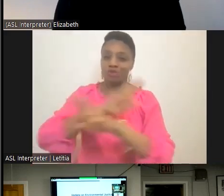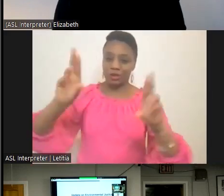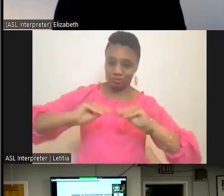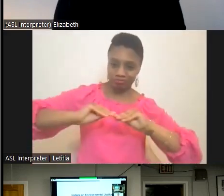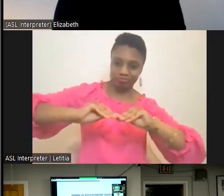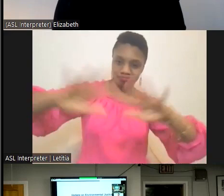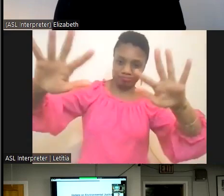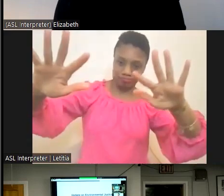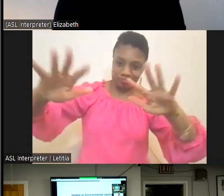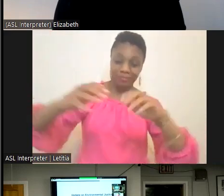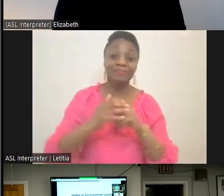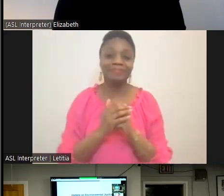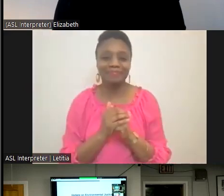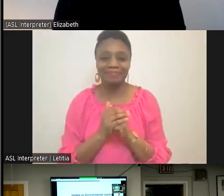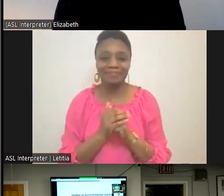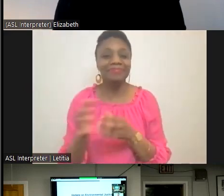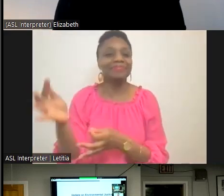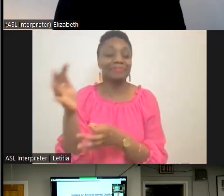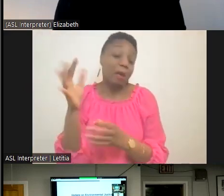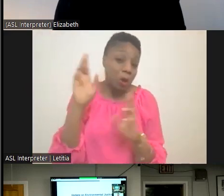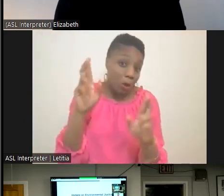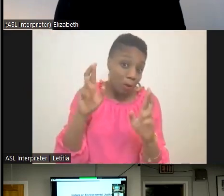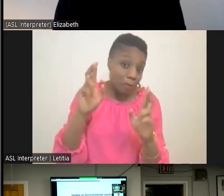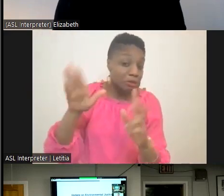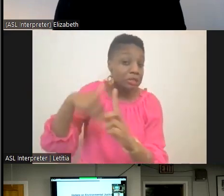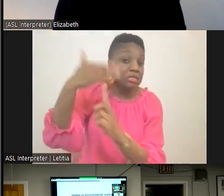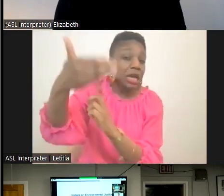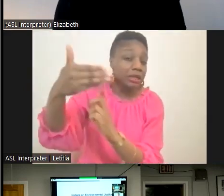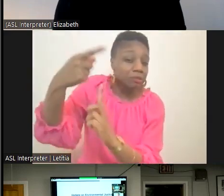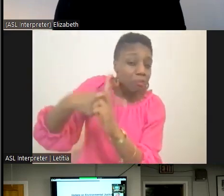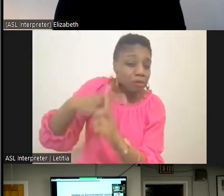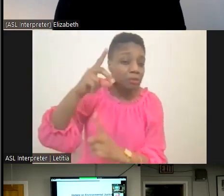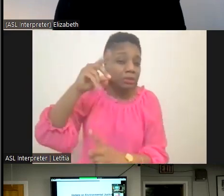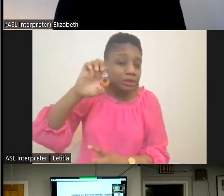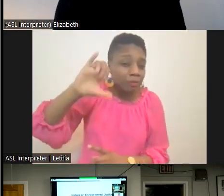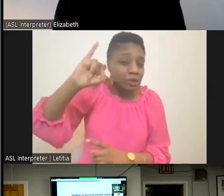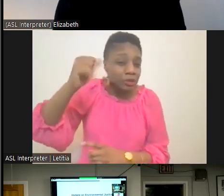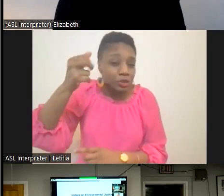Really hoping in the next month have that be released.